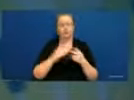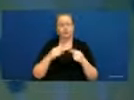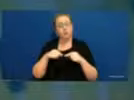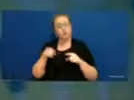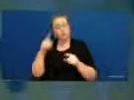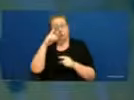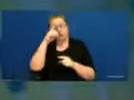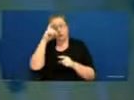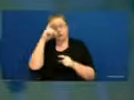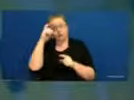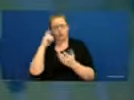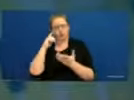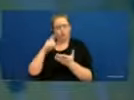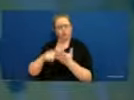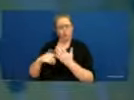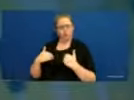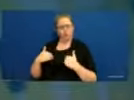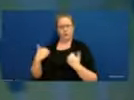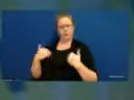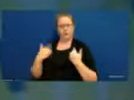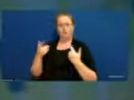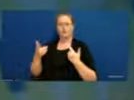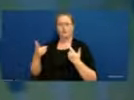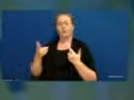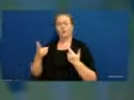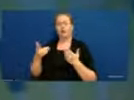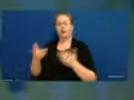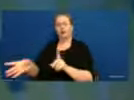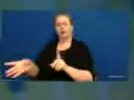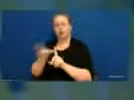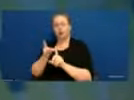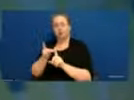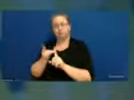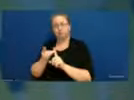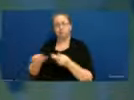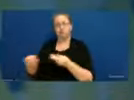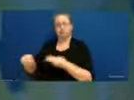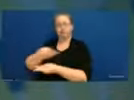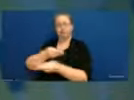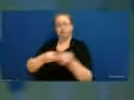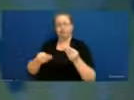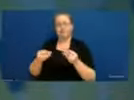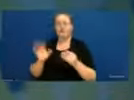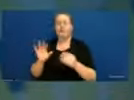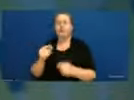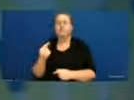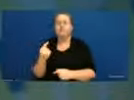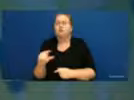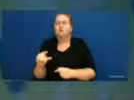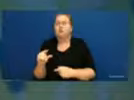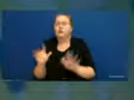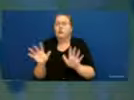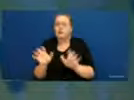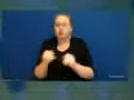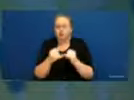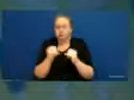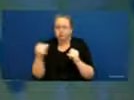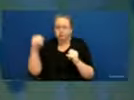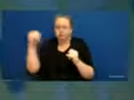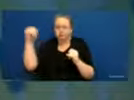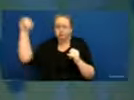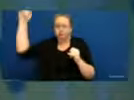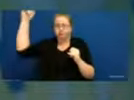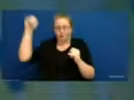we started to see younger people more likely to be infected and to pass it on to others. And that's that dark green line that's at the